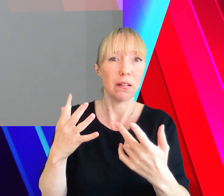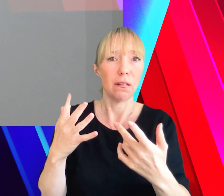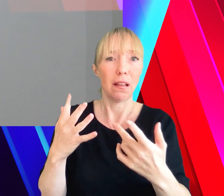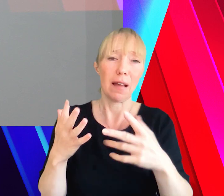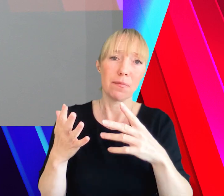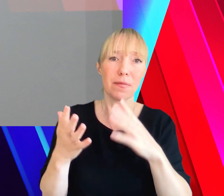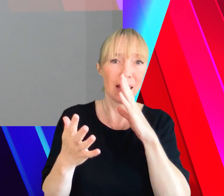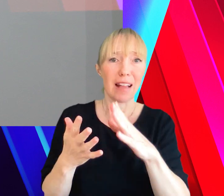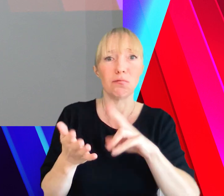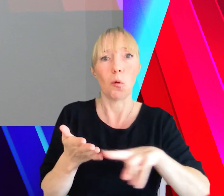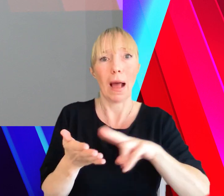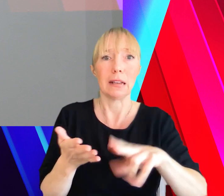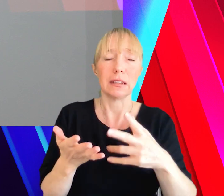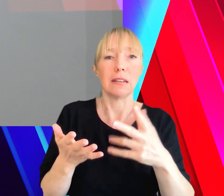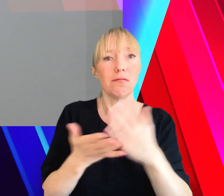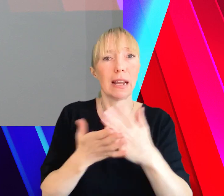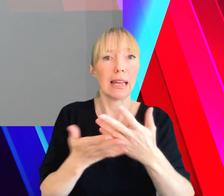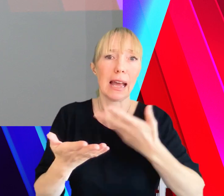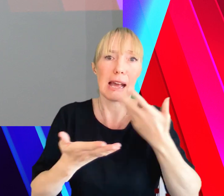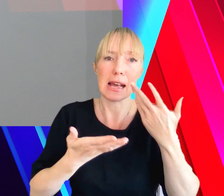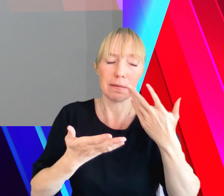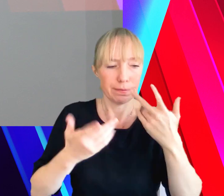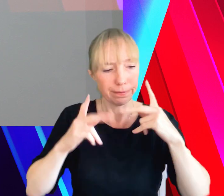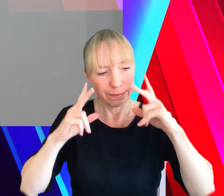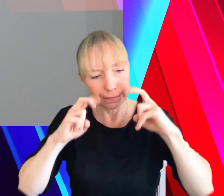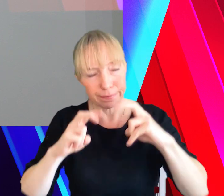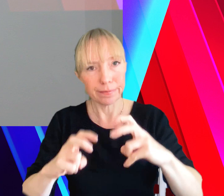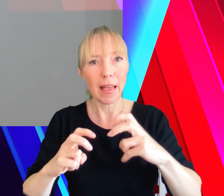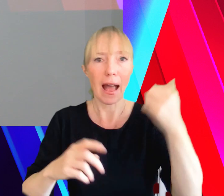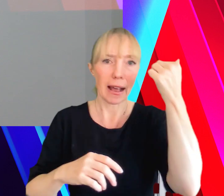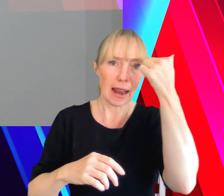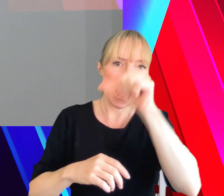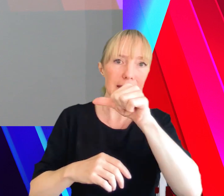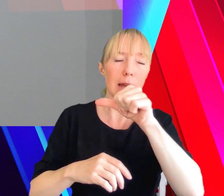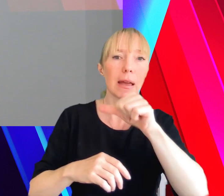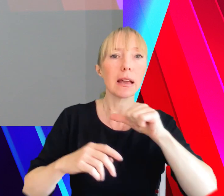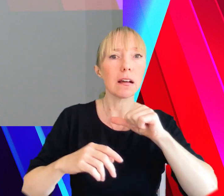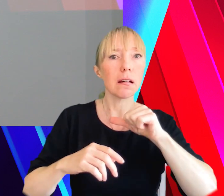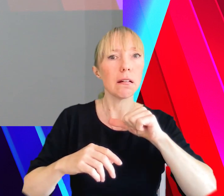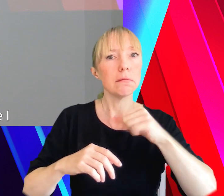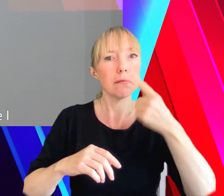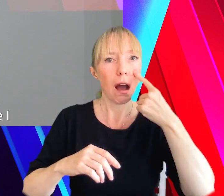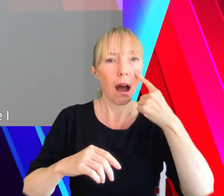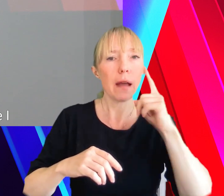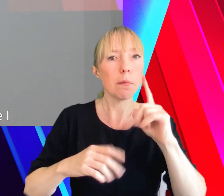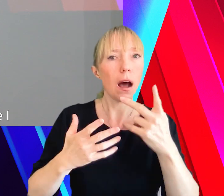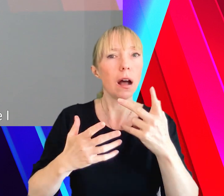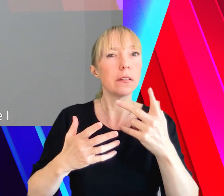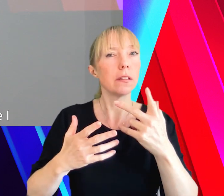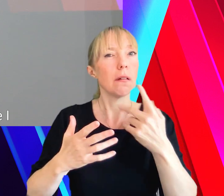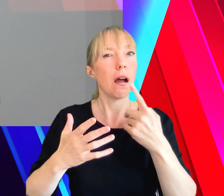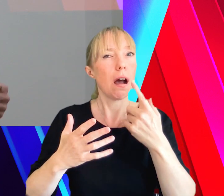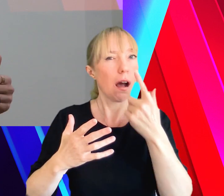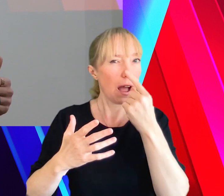intense subjects that I was able to explore with like a really like an academic criticality, but I was only able to